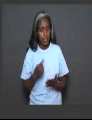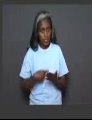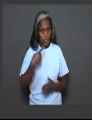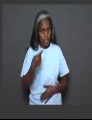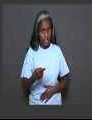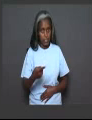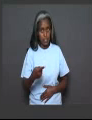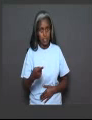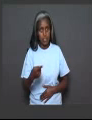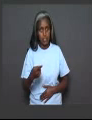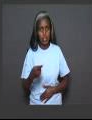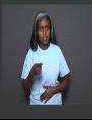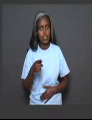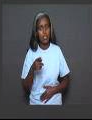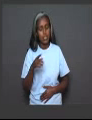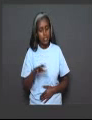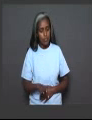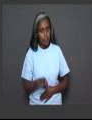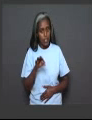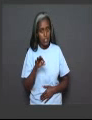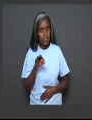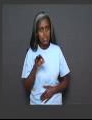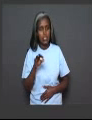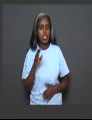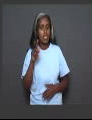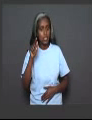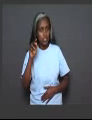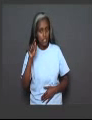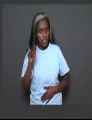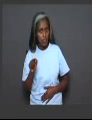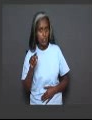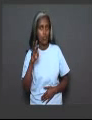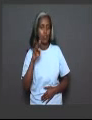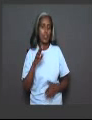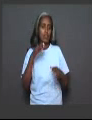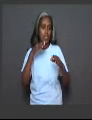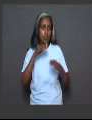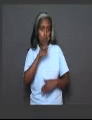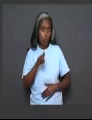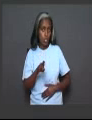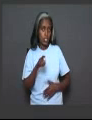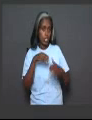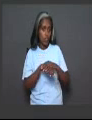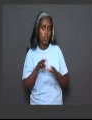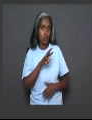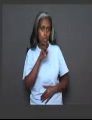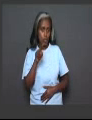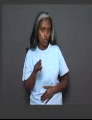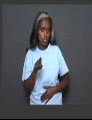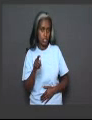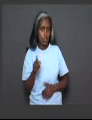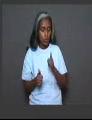Next, we find the derivative of our revenue equation, which